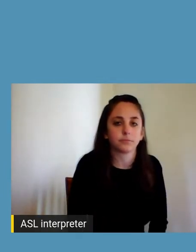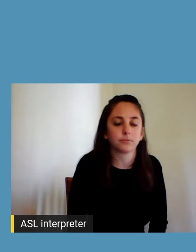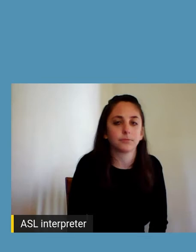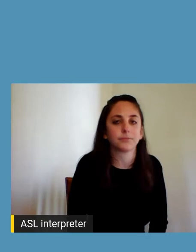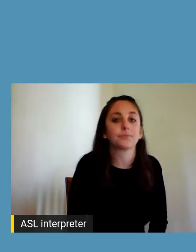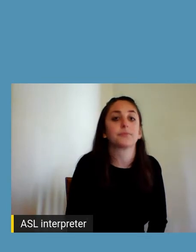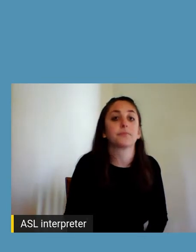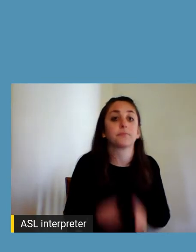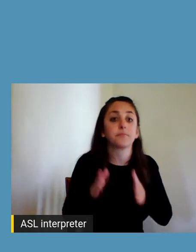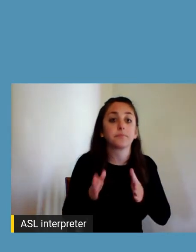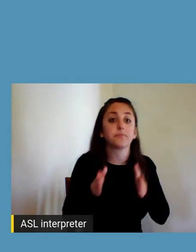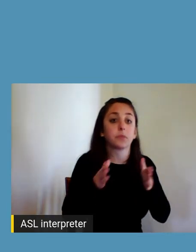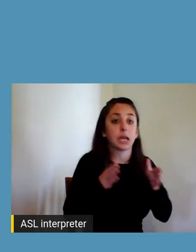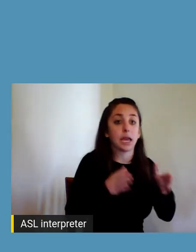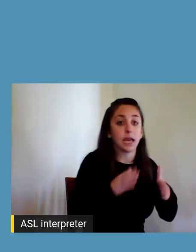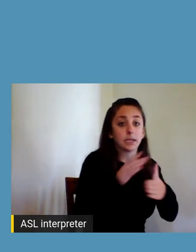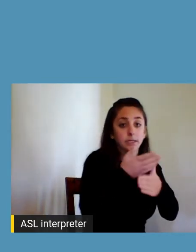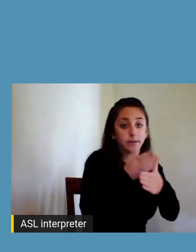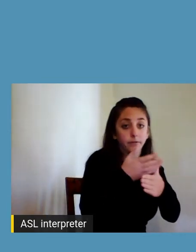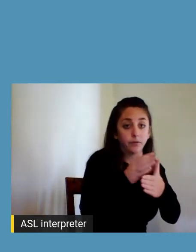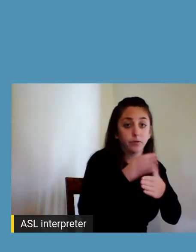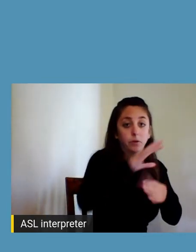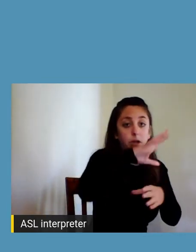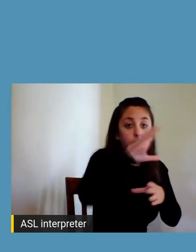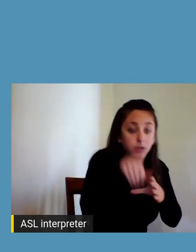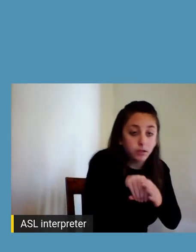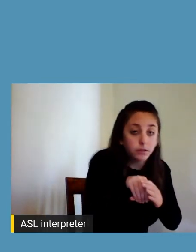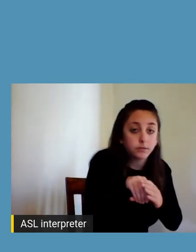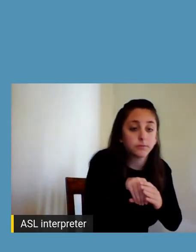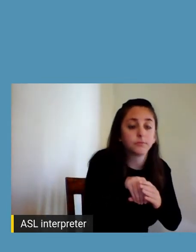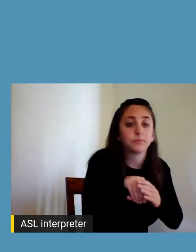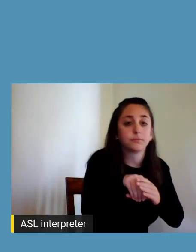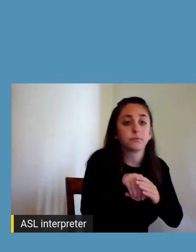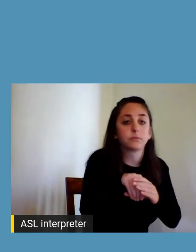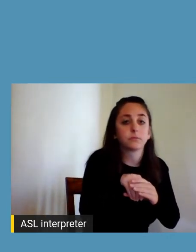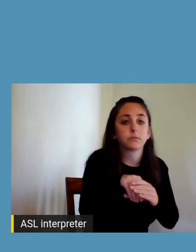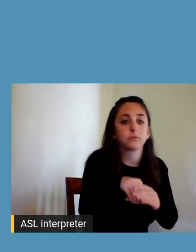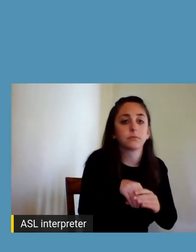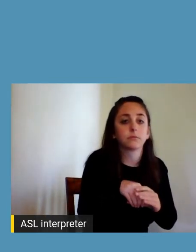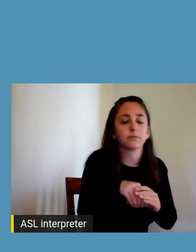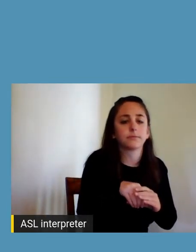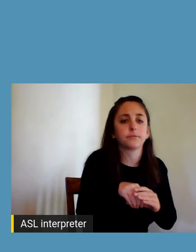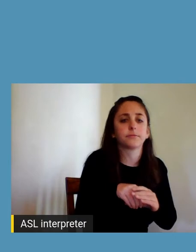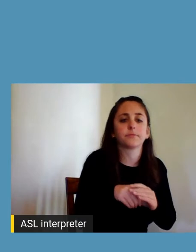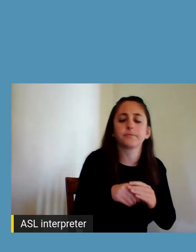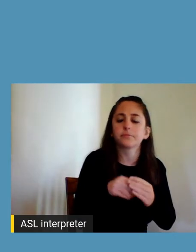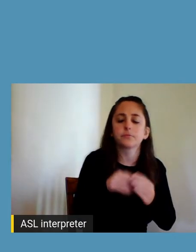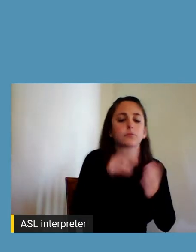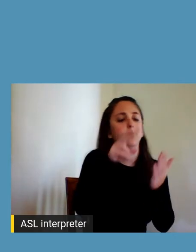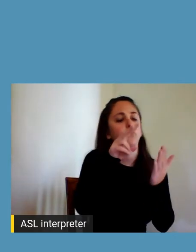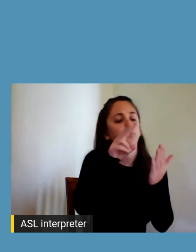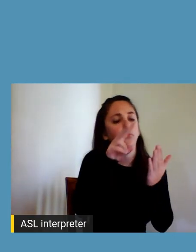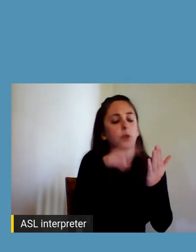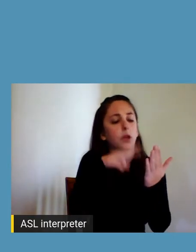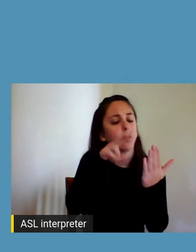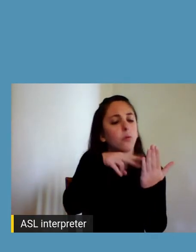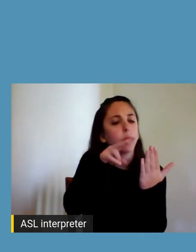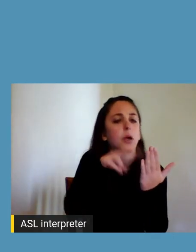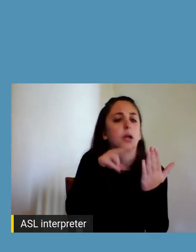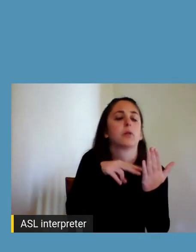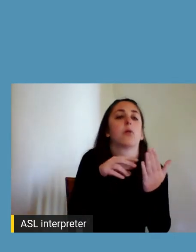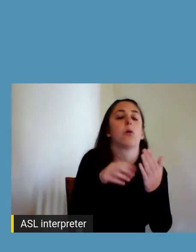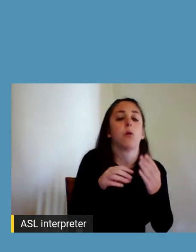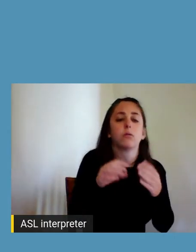how we use average engagement. So our content, when we read through it, it tells us that our content is good. The folks